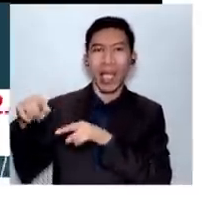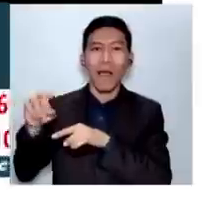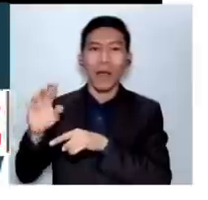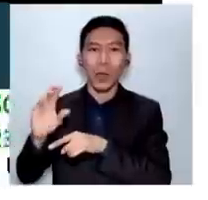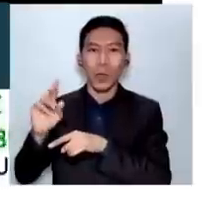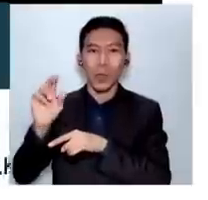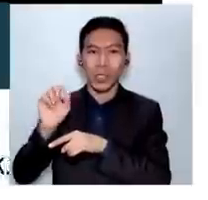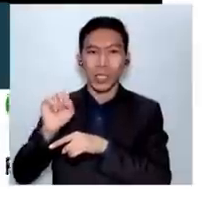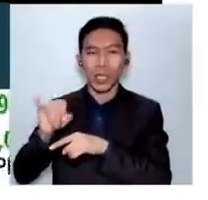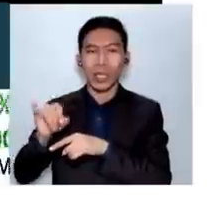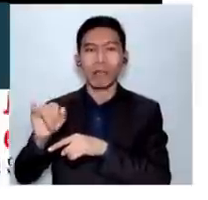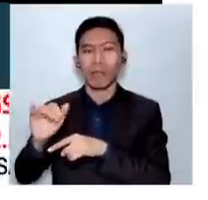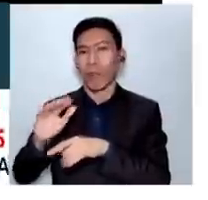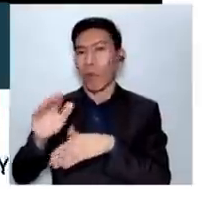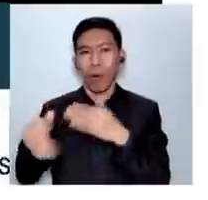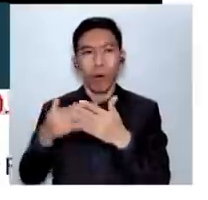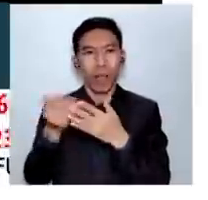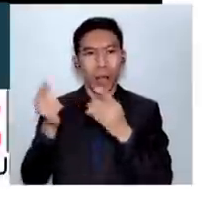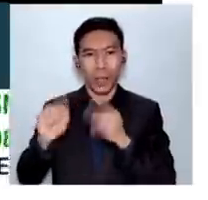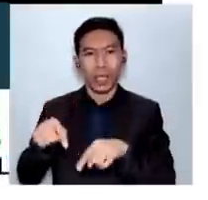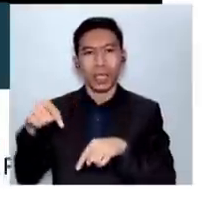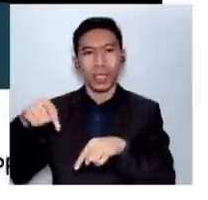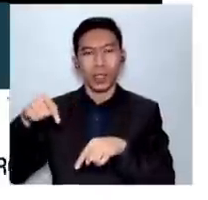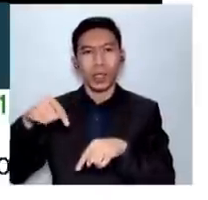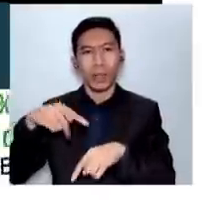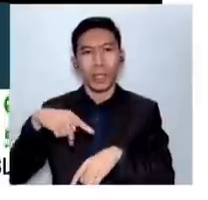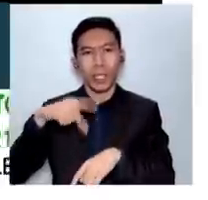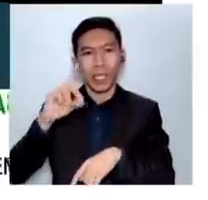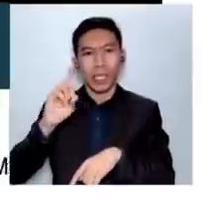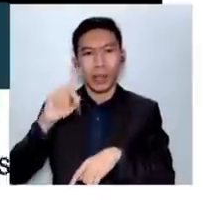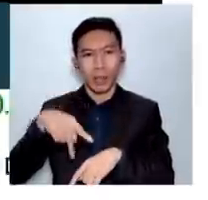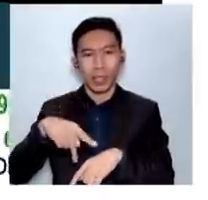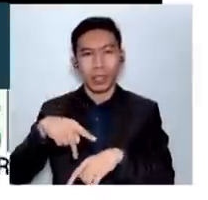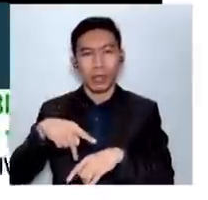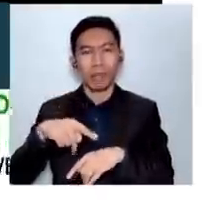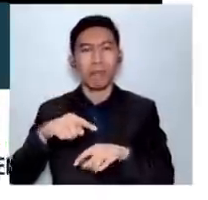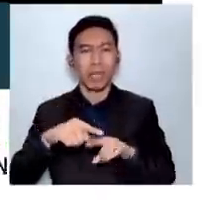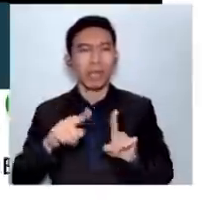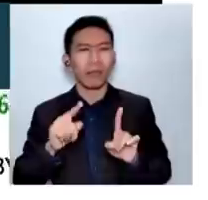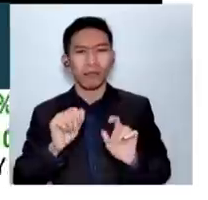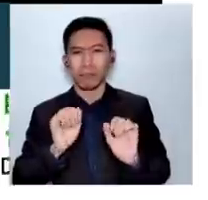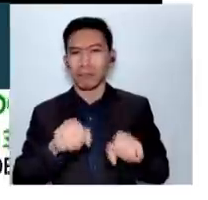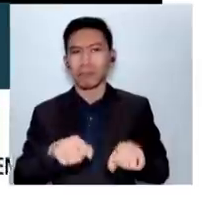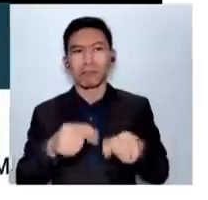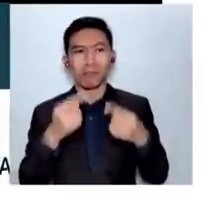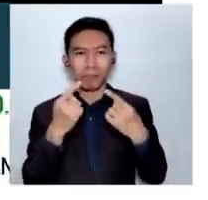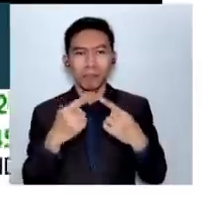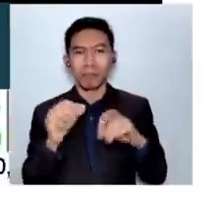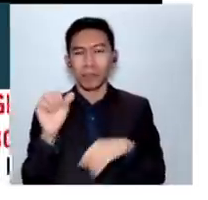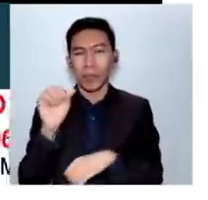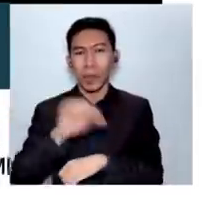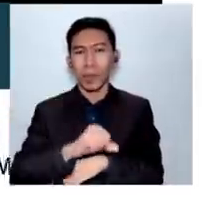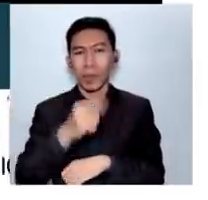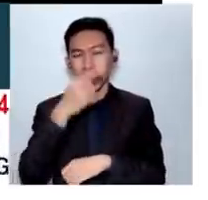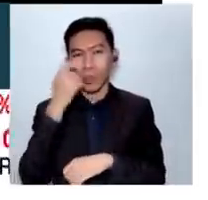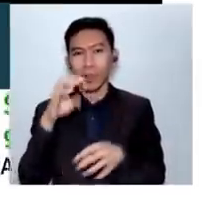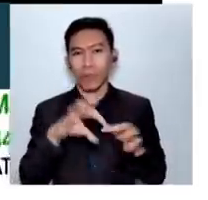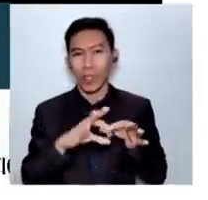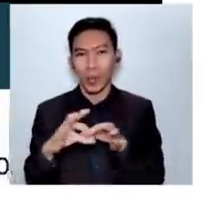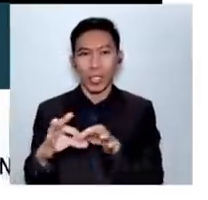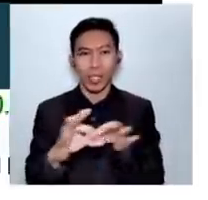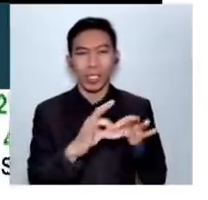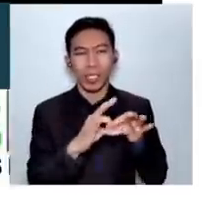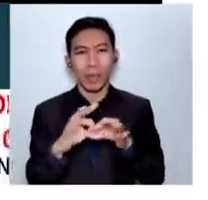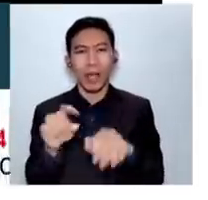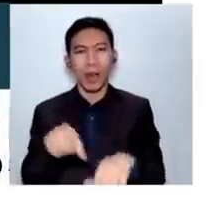PDP Laban. But of course, we will survive this because of our unity with the longtime members of the party.